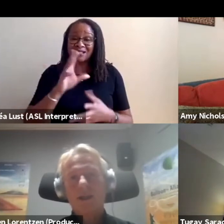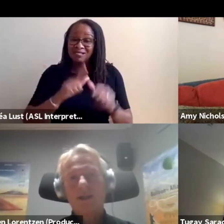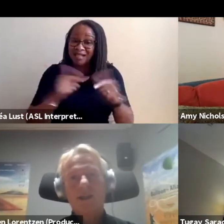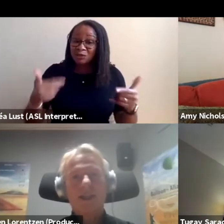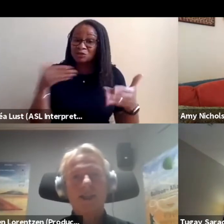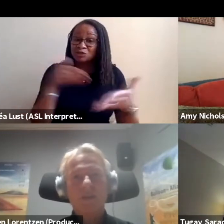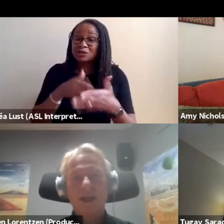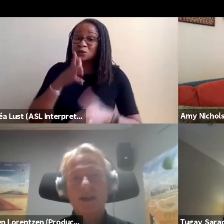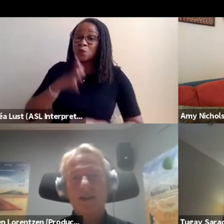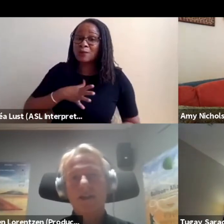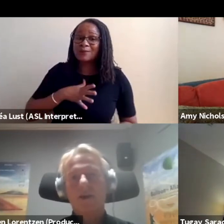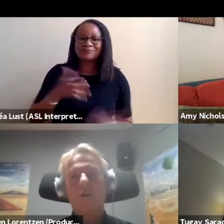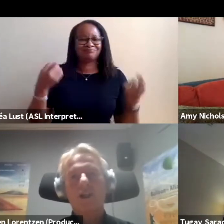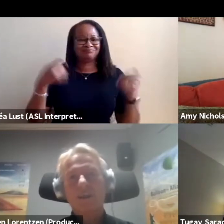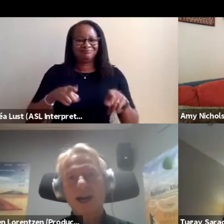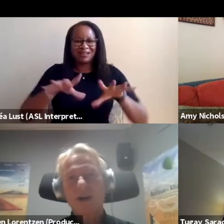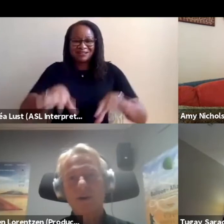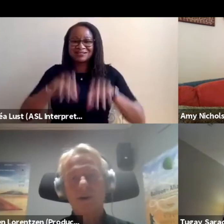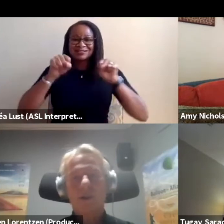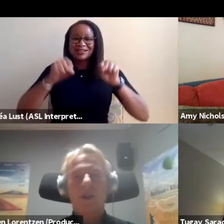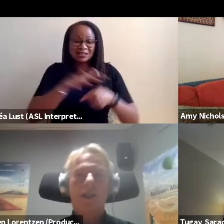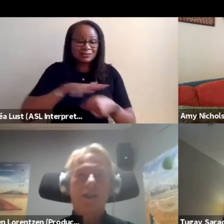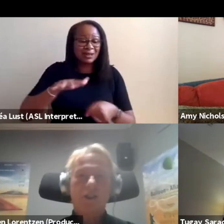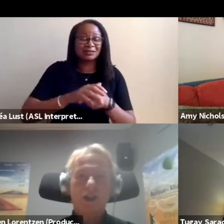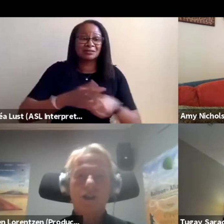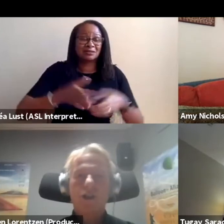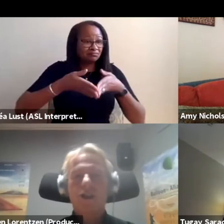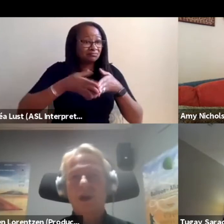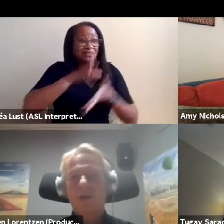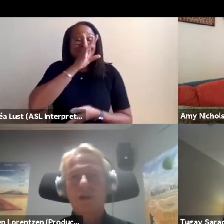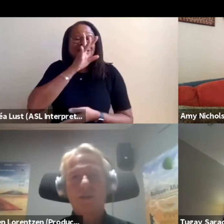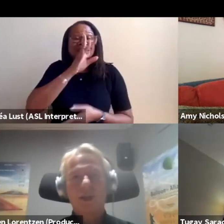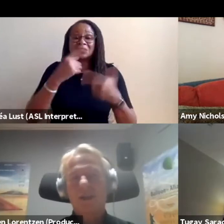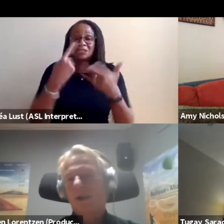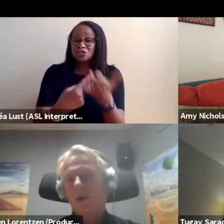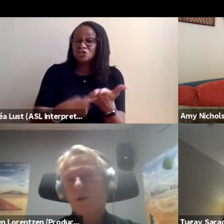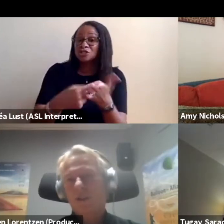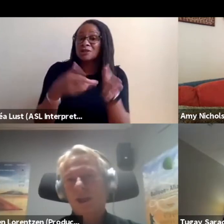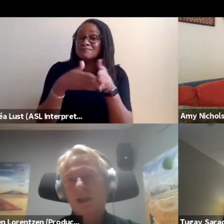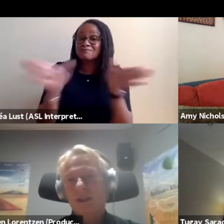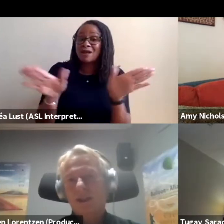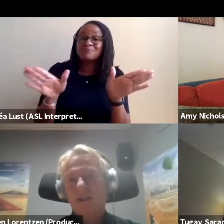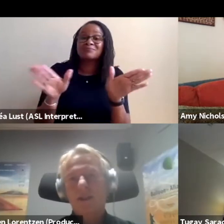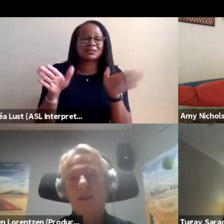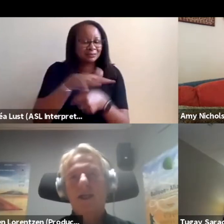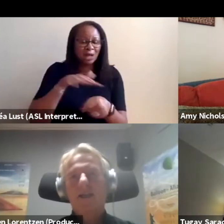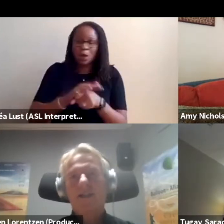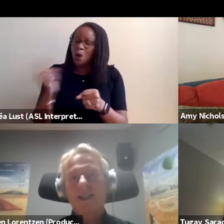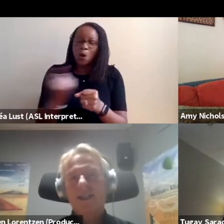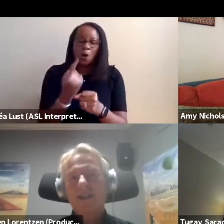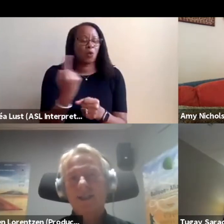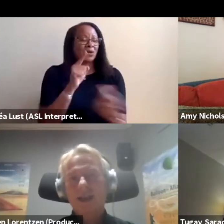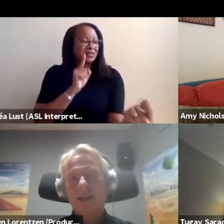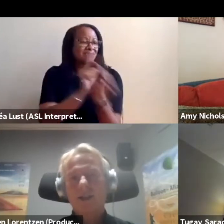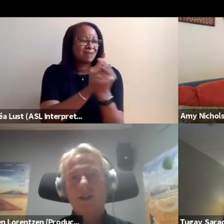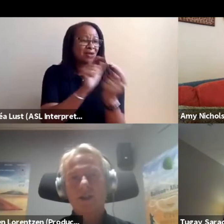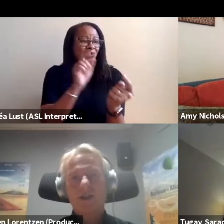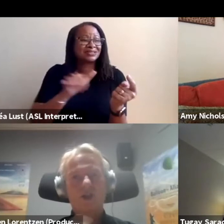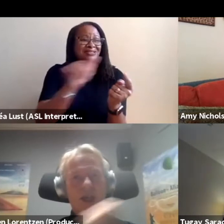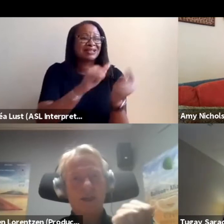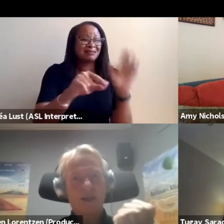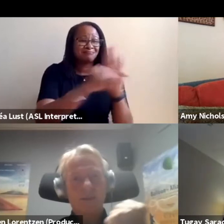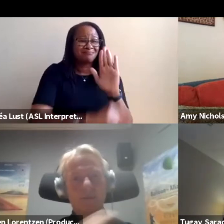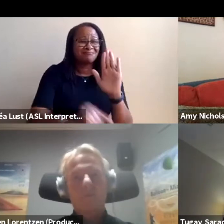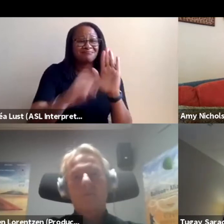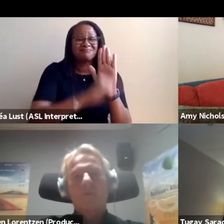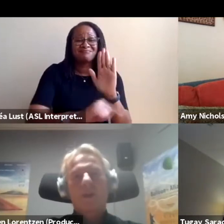that is taking space, opening their mouth in discussions and in public space. They're always met like this. And seeing Seyran's